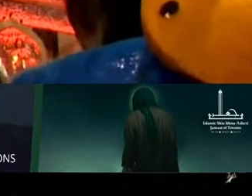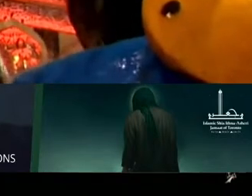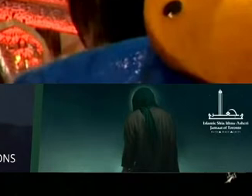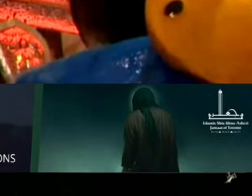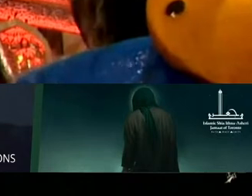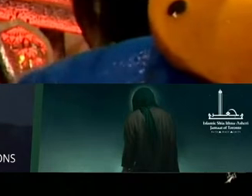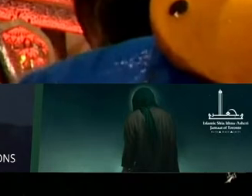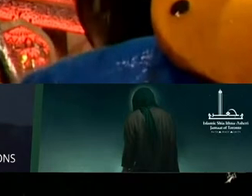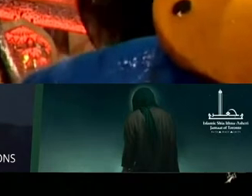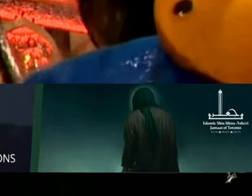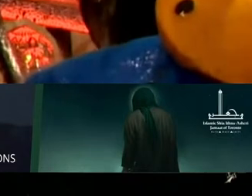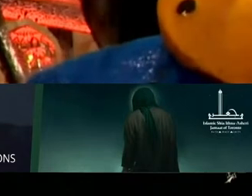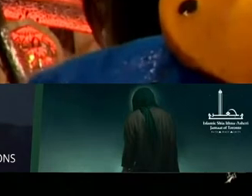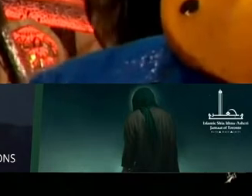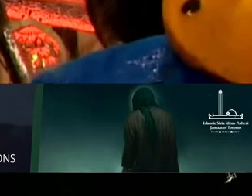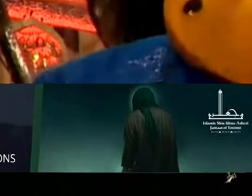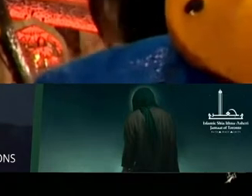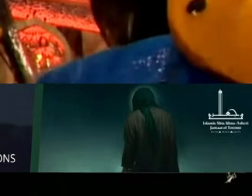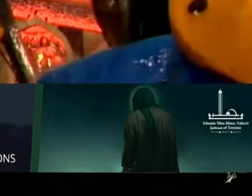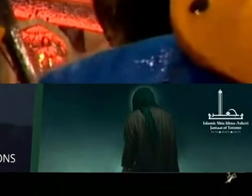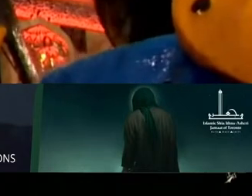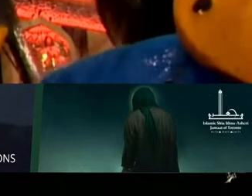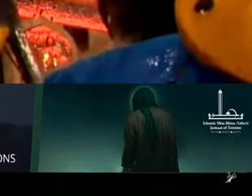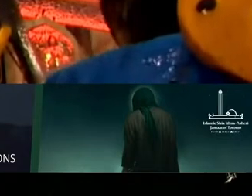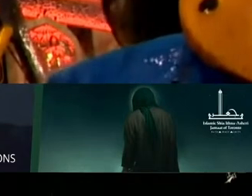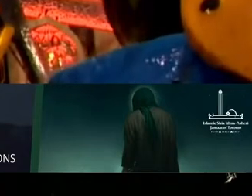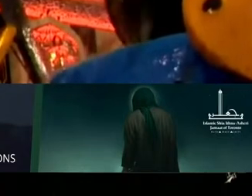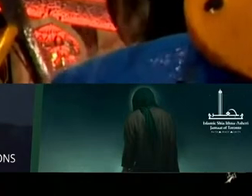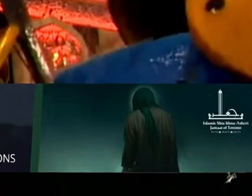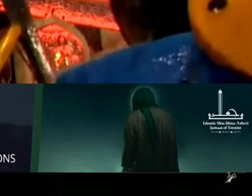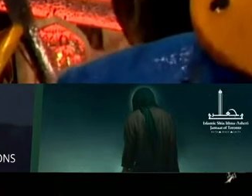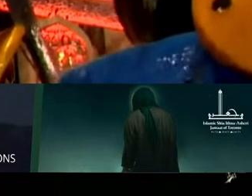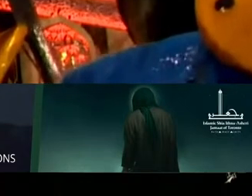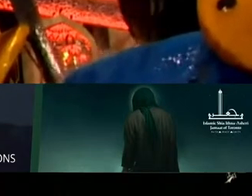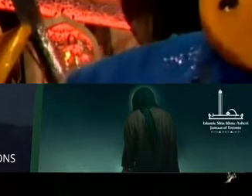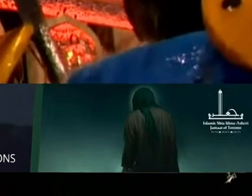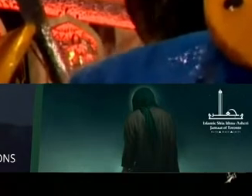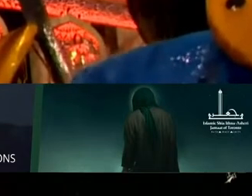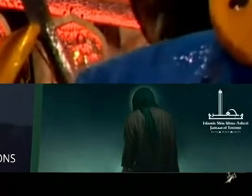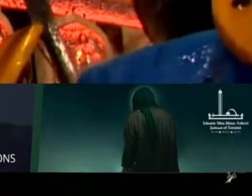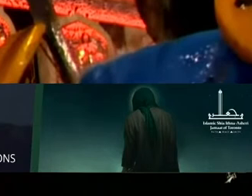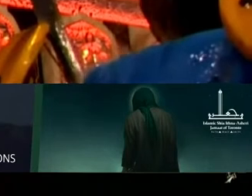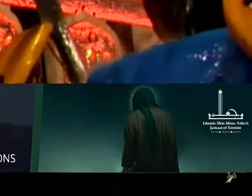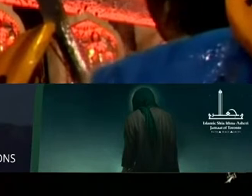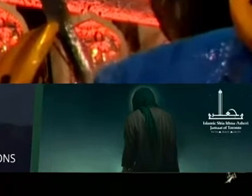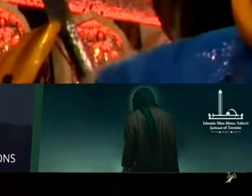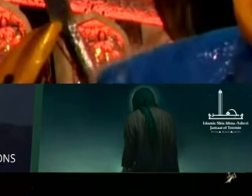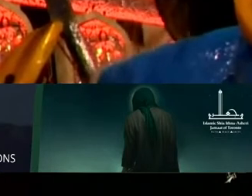Ya Hussein. Ya Hussein. Ya Hussein. Ya Hussein. Ya Hussein. Ya Hussein. Ya Hussein. Ya Hussein.